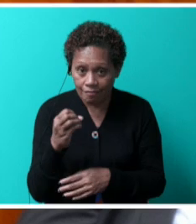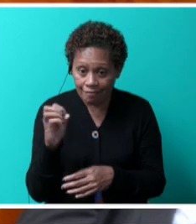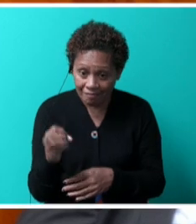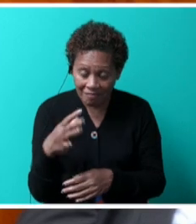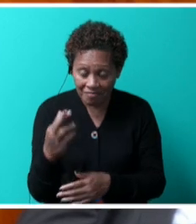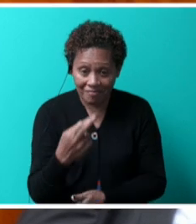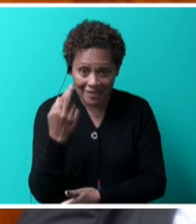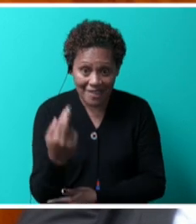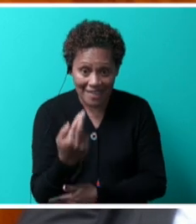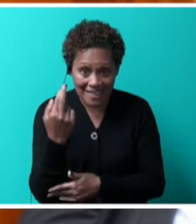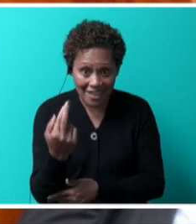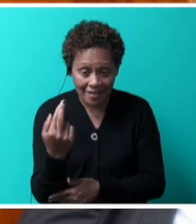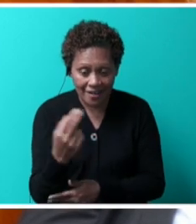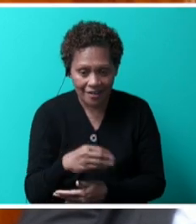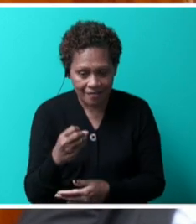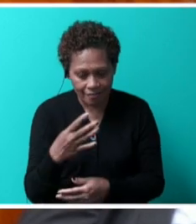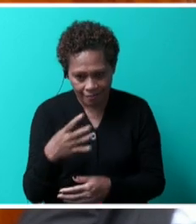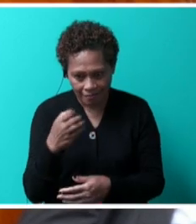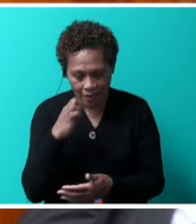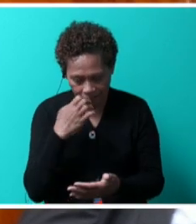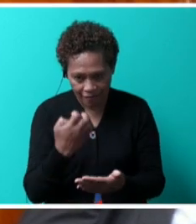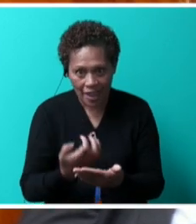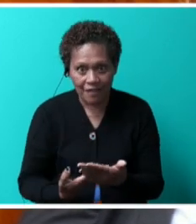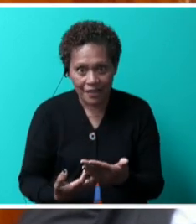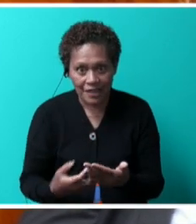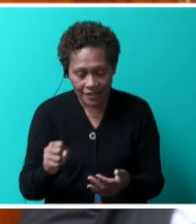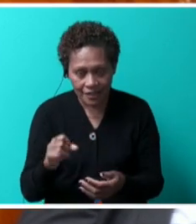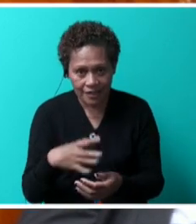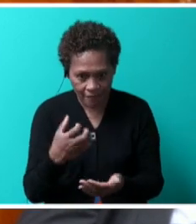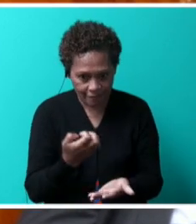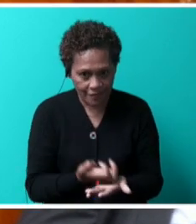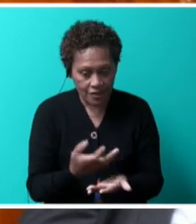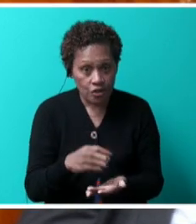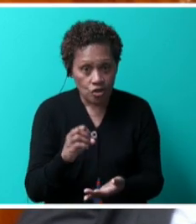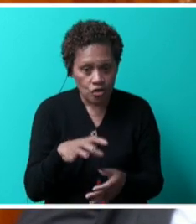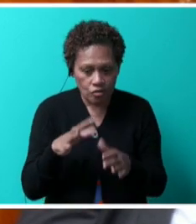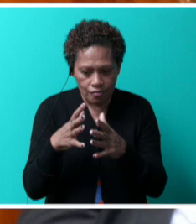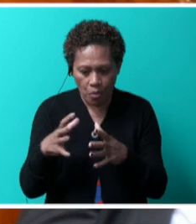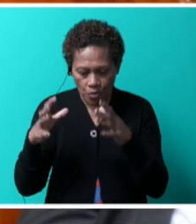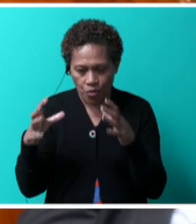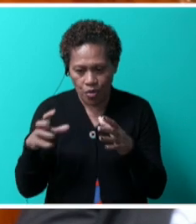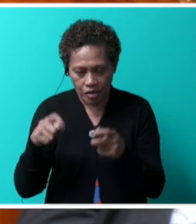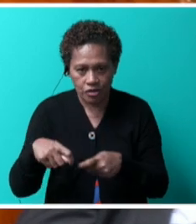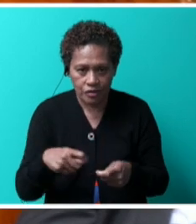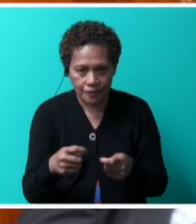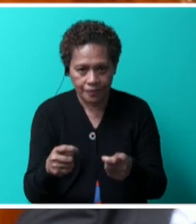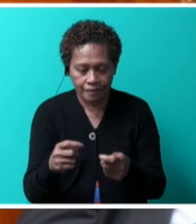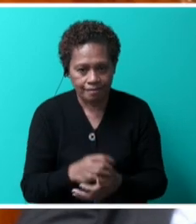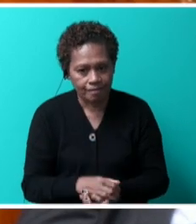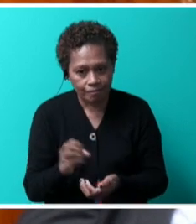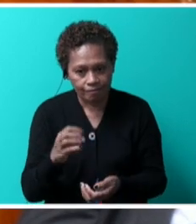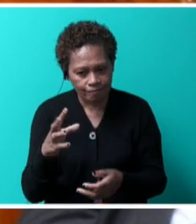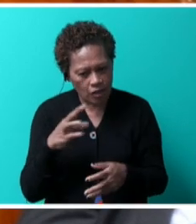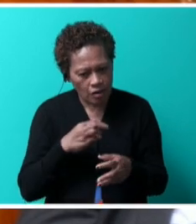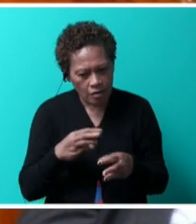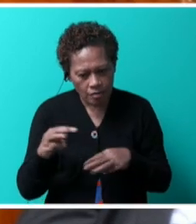a deliberate, evidence-driven milestone in our broader strategy to modernize the sugar